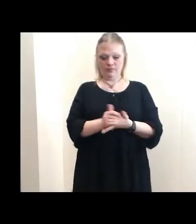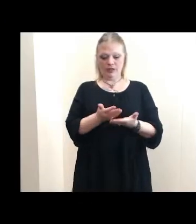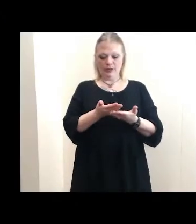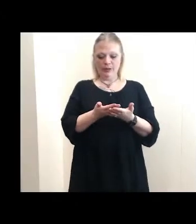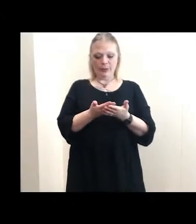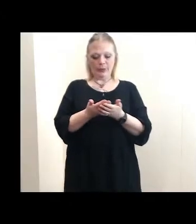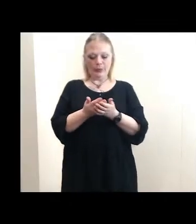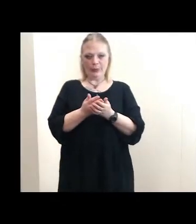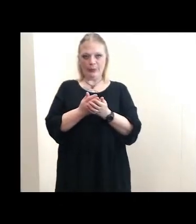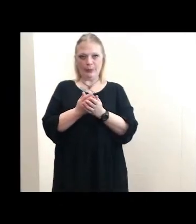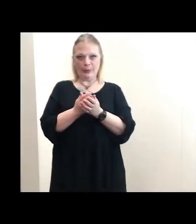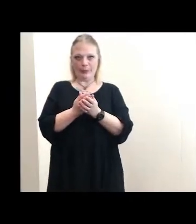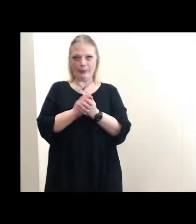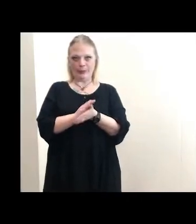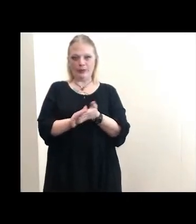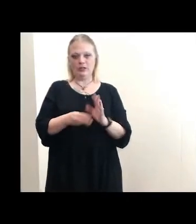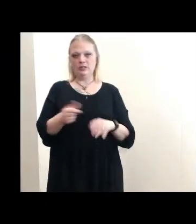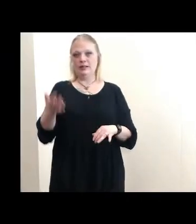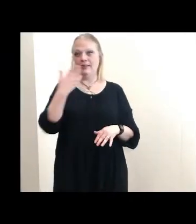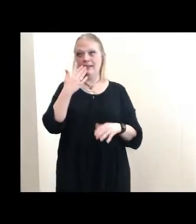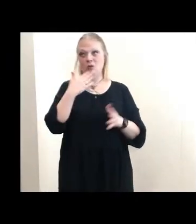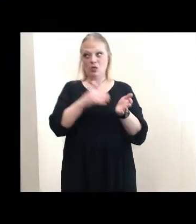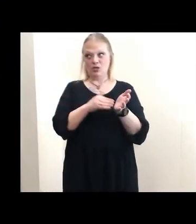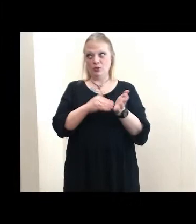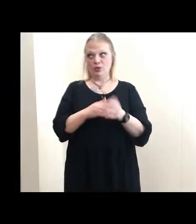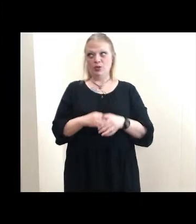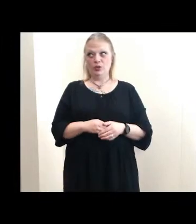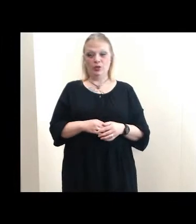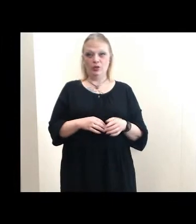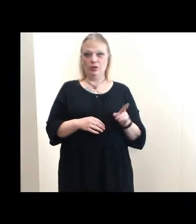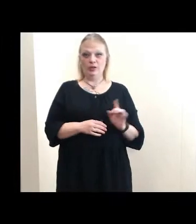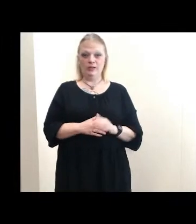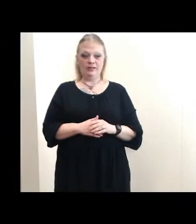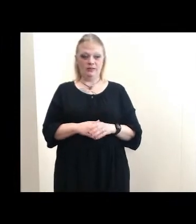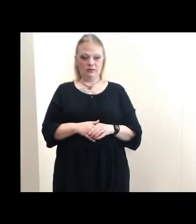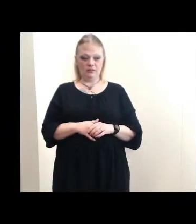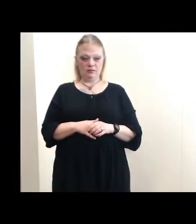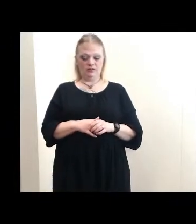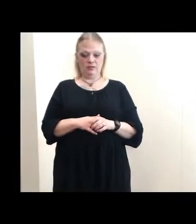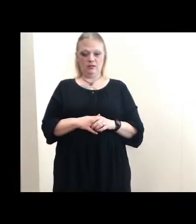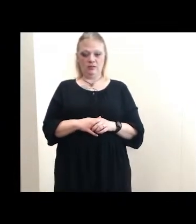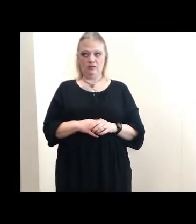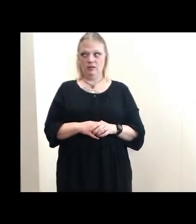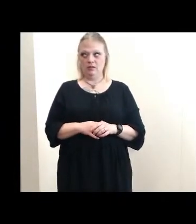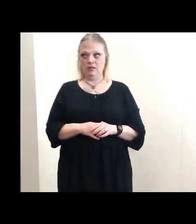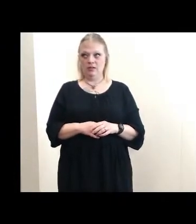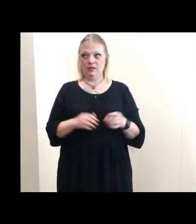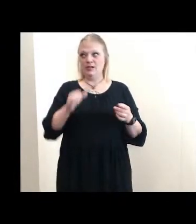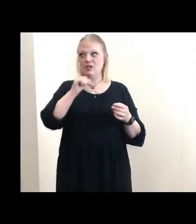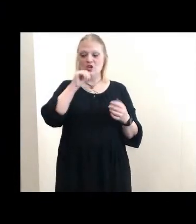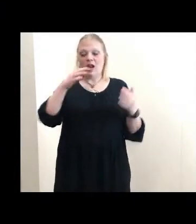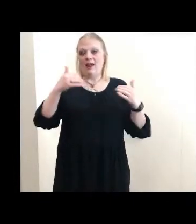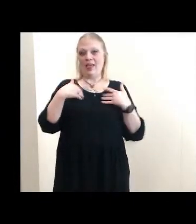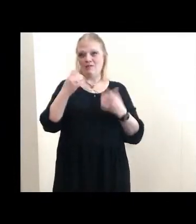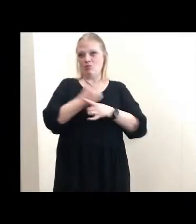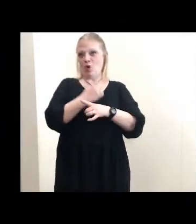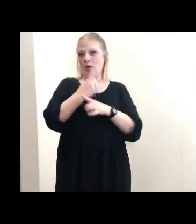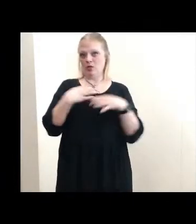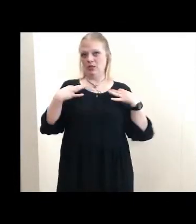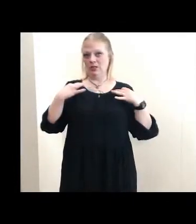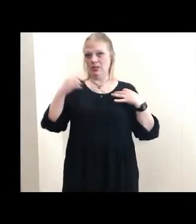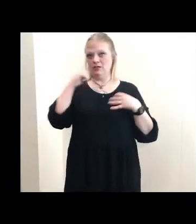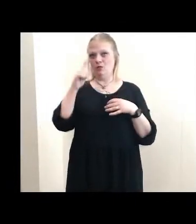Thank you, Dr. Burstein. I did not come as Natalie attired as Dr. Burstein for St. Patrick's